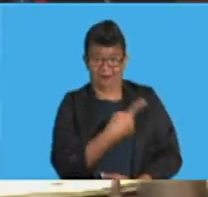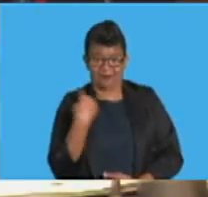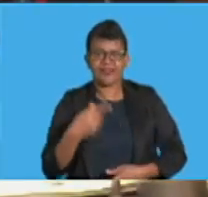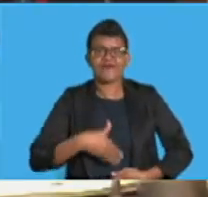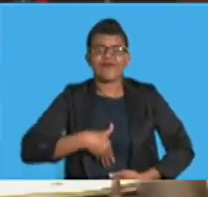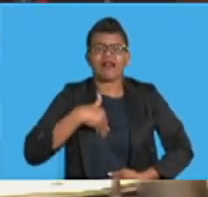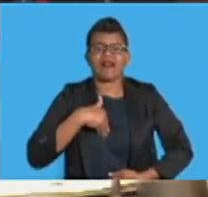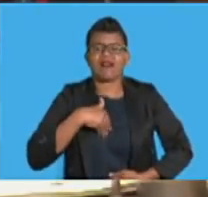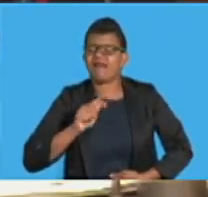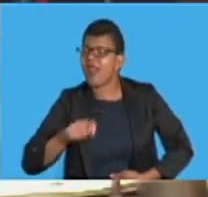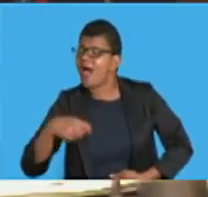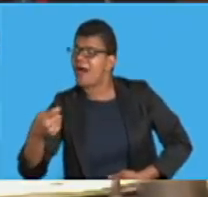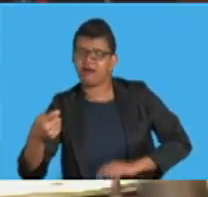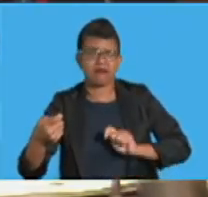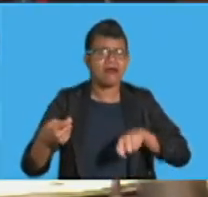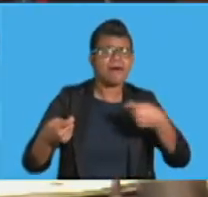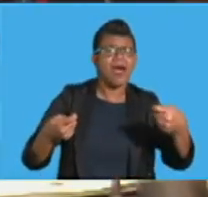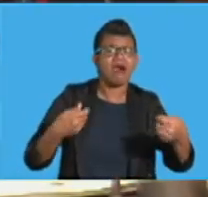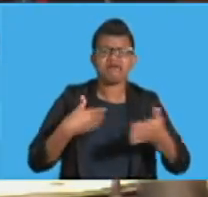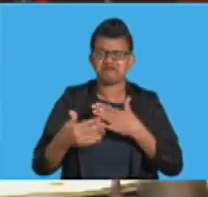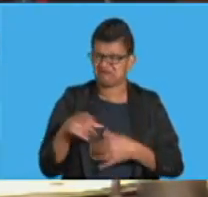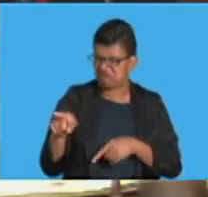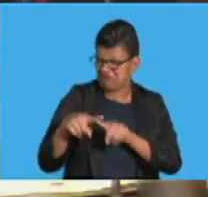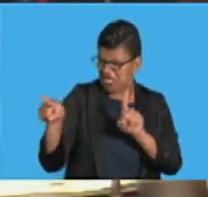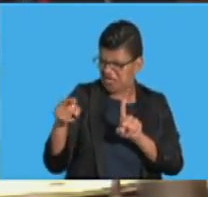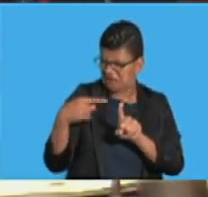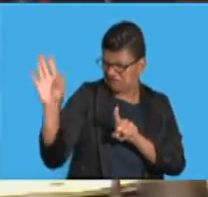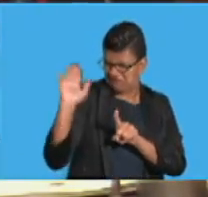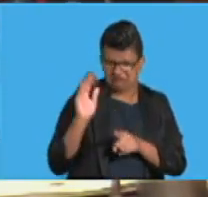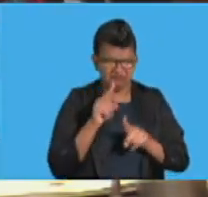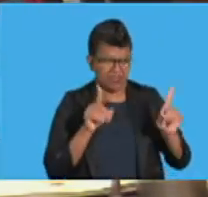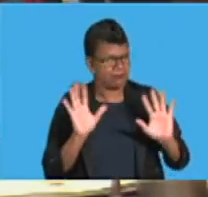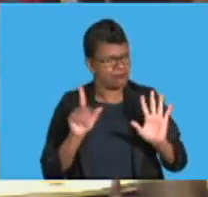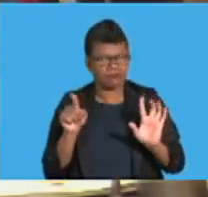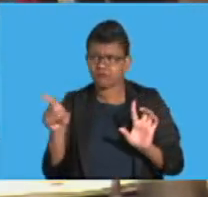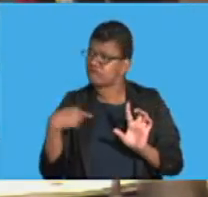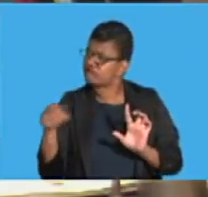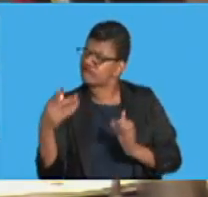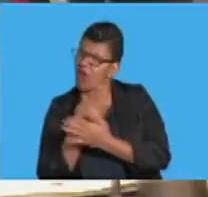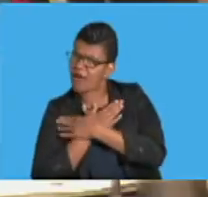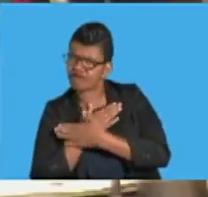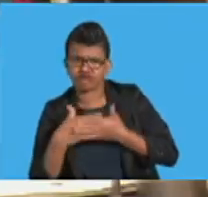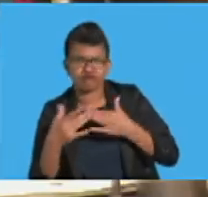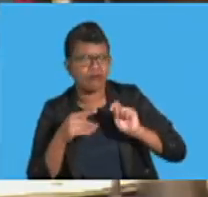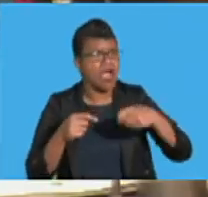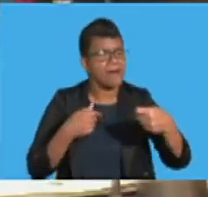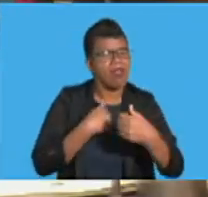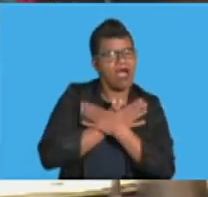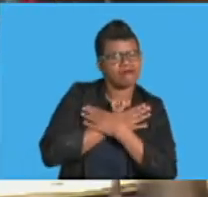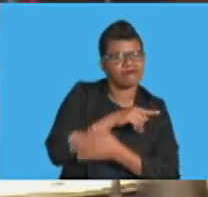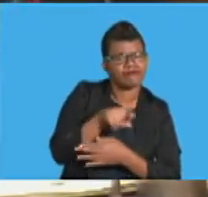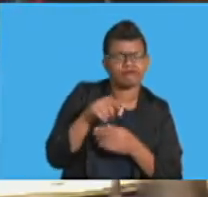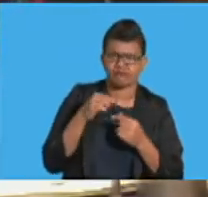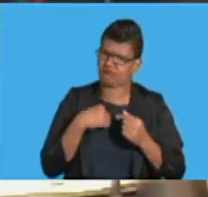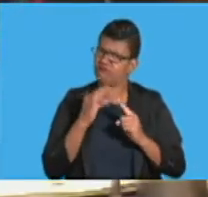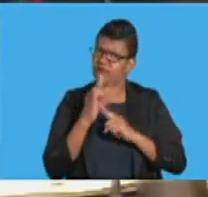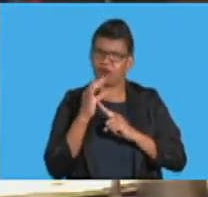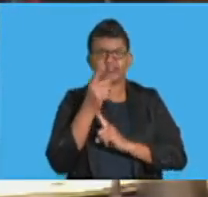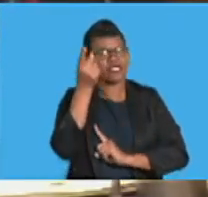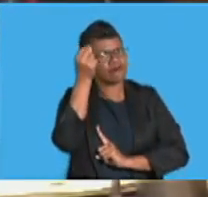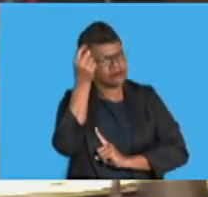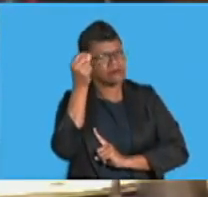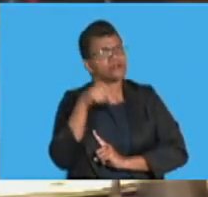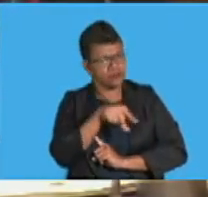neighbors, regardless of our distinct ethnicity or religious learning. We Fijians are indeed unique. We have shown the